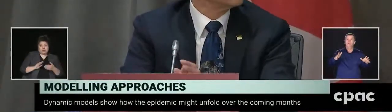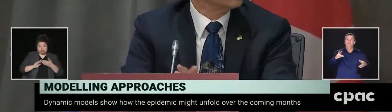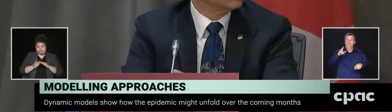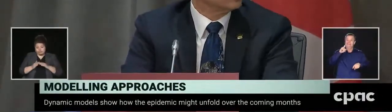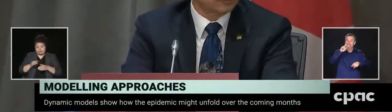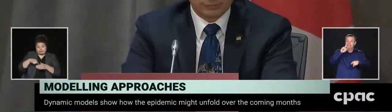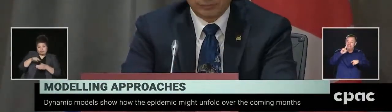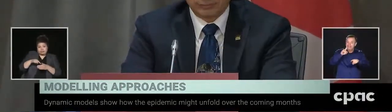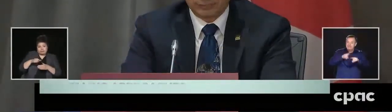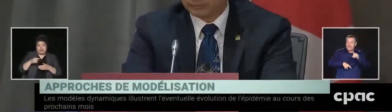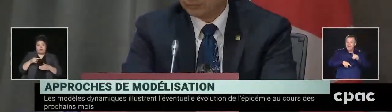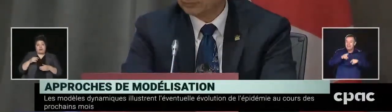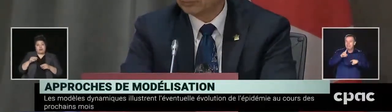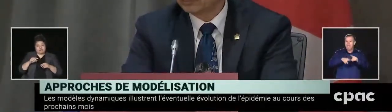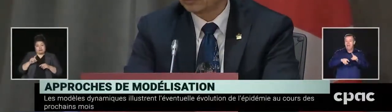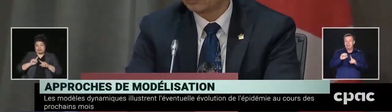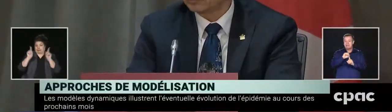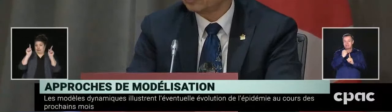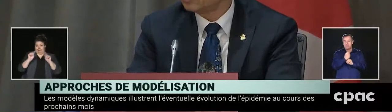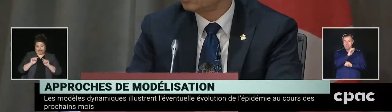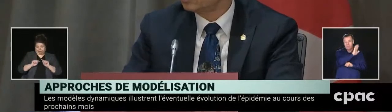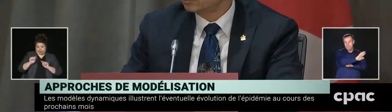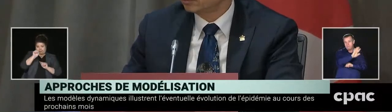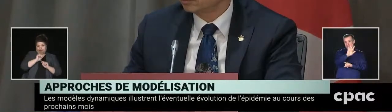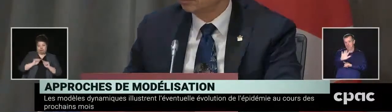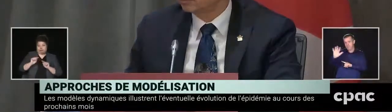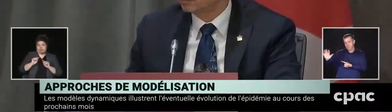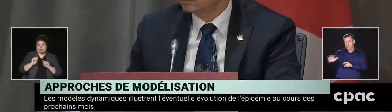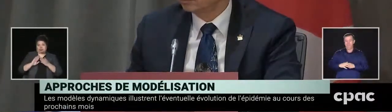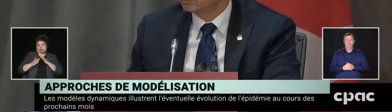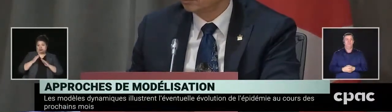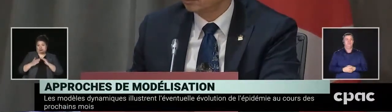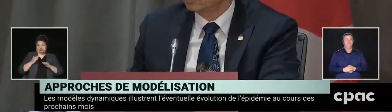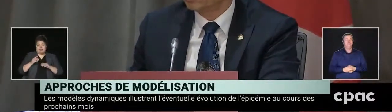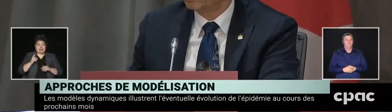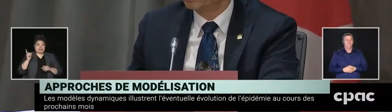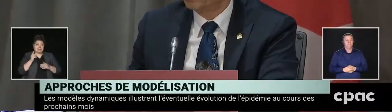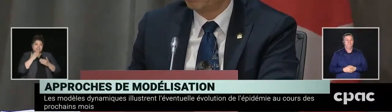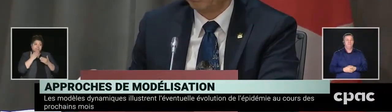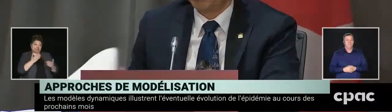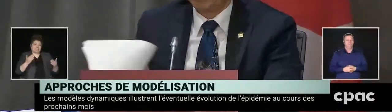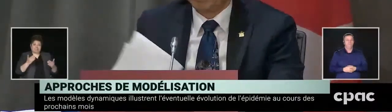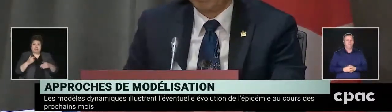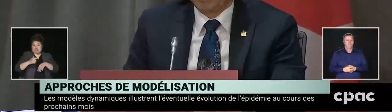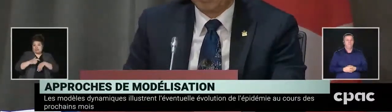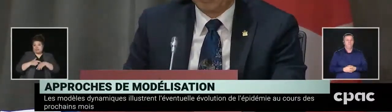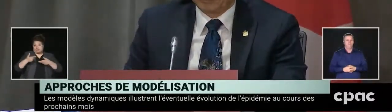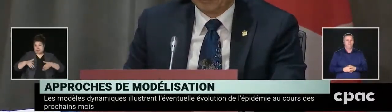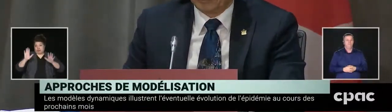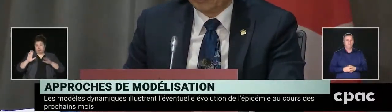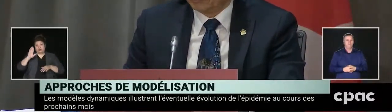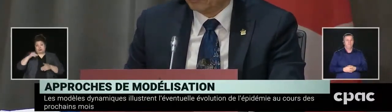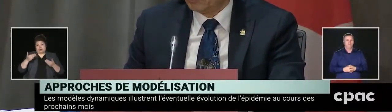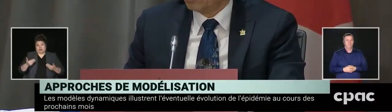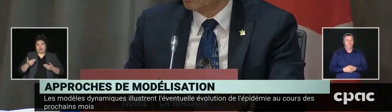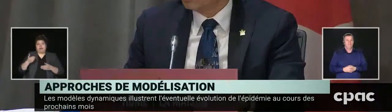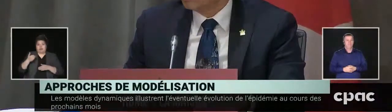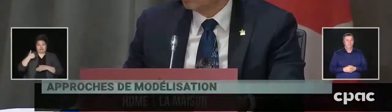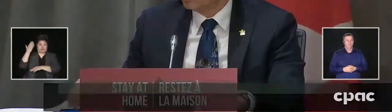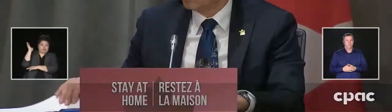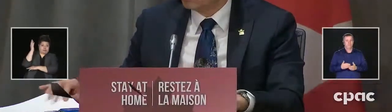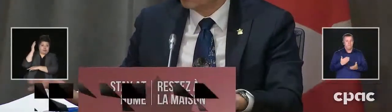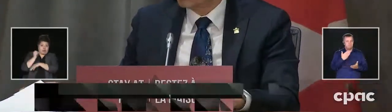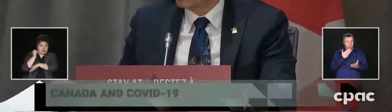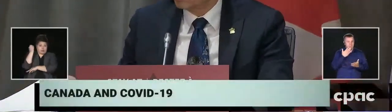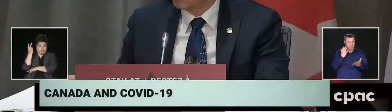you. This is all the time we had for today. Please note of the next press conference at noon today. C'est tout le temps qu'on avait pour aujourd'hui. C'est ce qui m'a fait